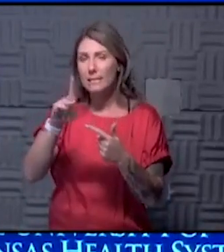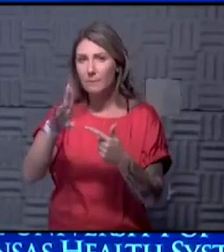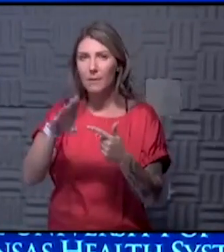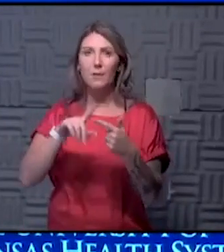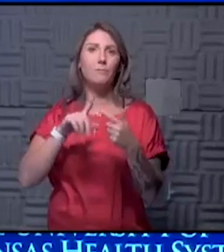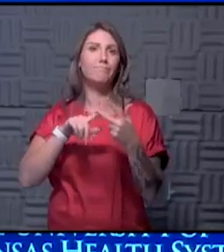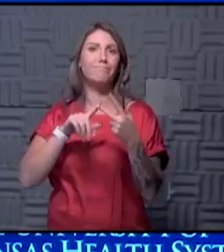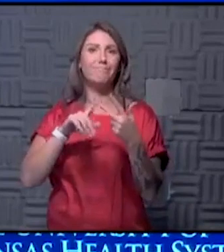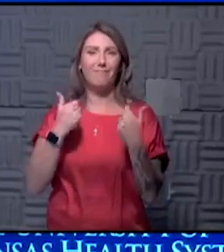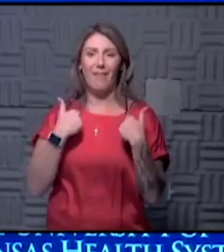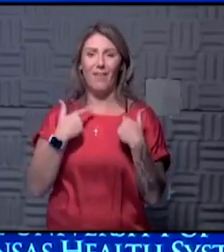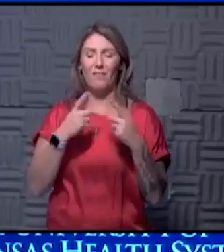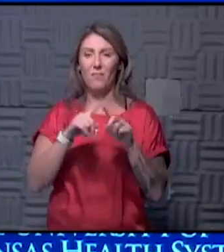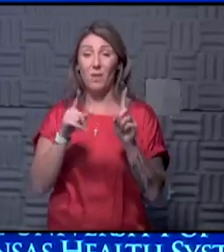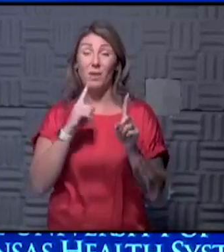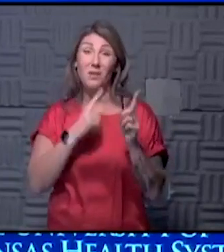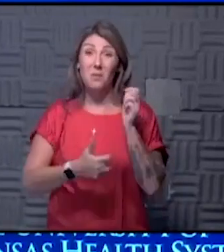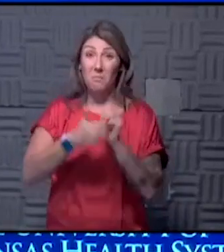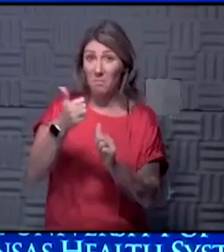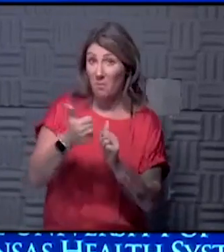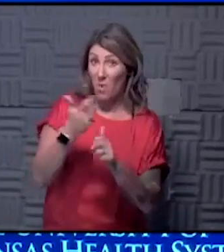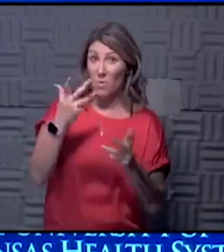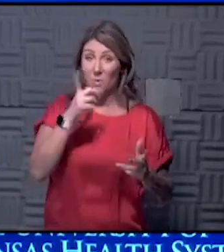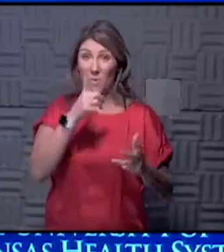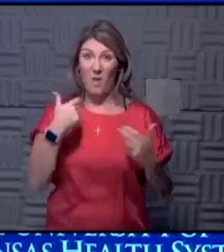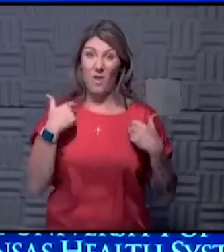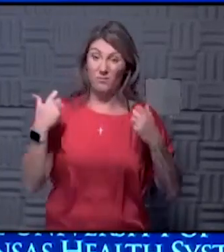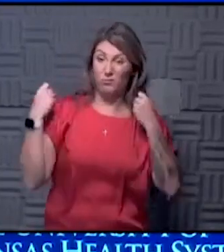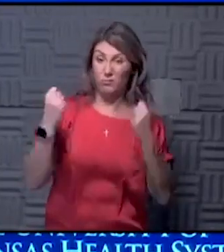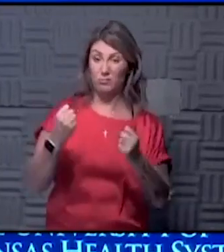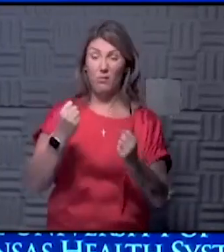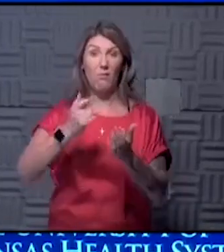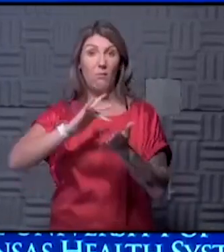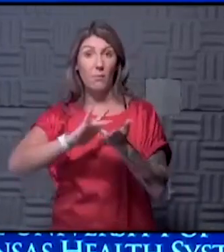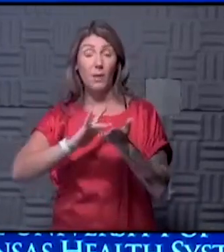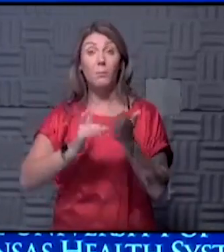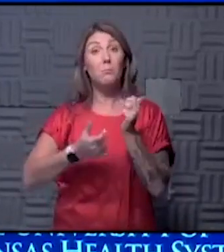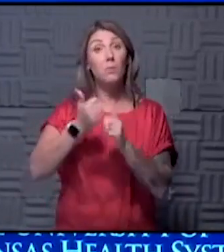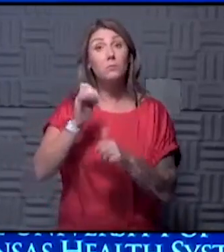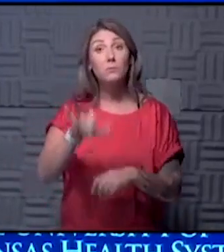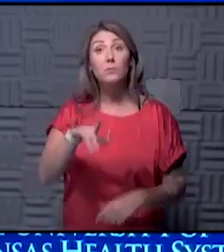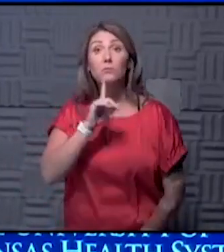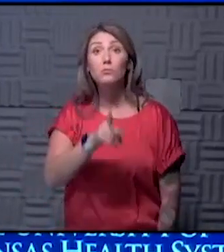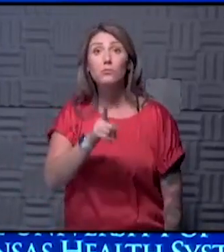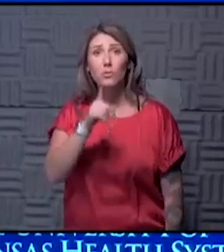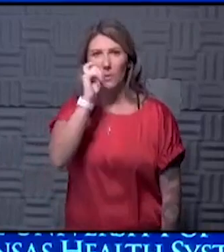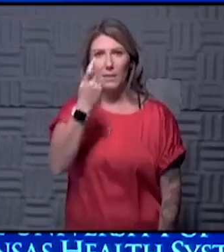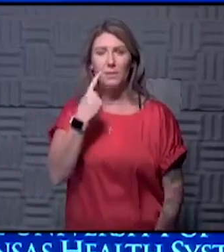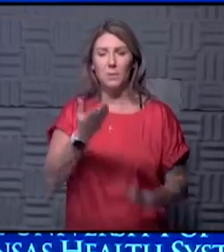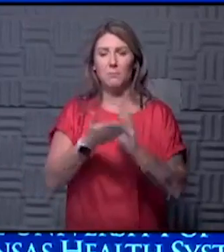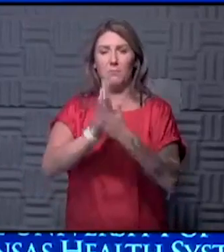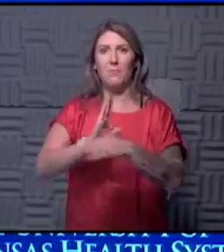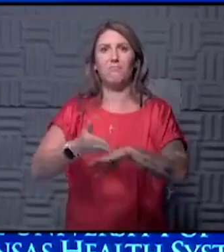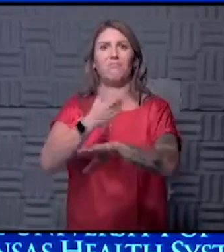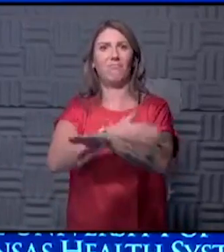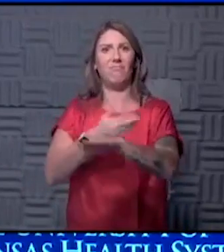are not. We don't have a strong antiviral panel about this. Mostly that's true because we all get better from viral illnesses, and we don't need, it's not like an antibiotic